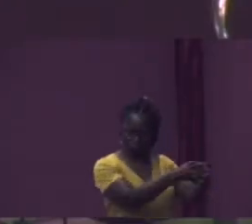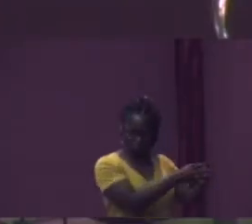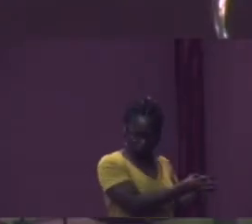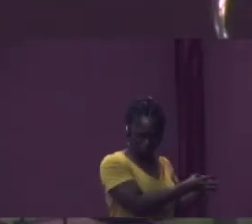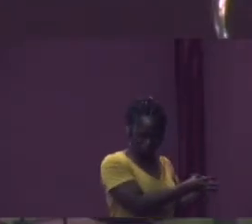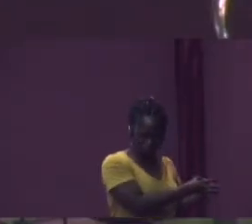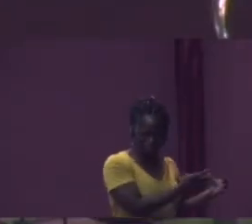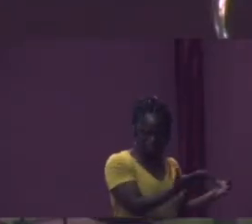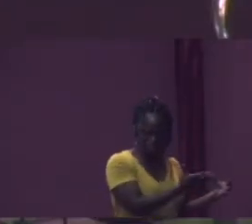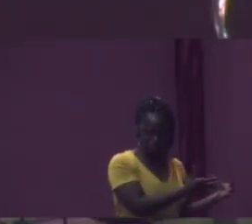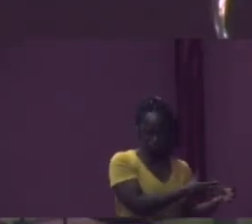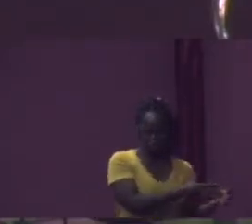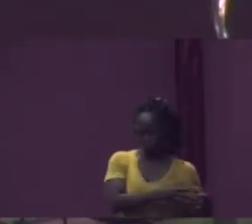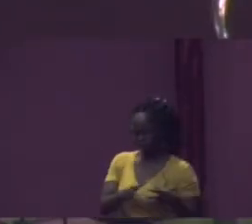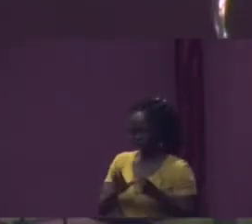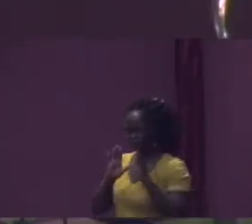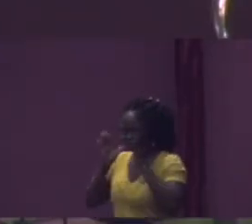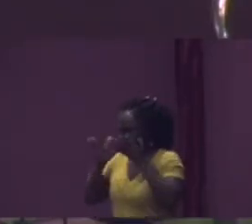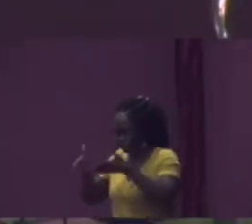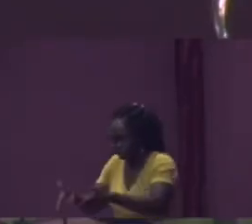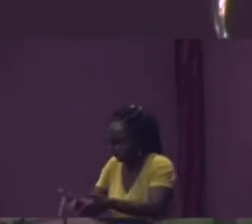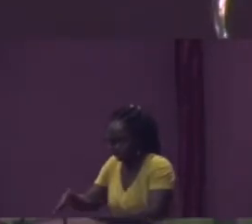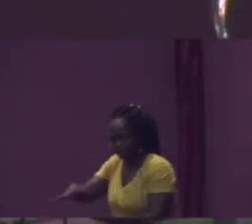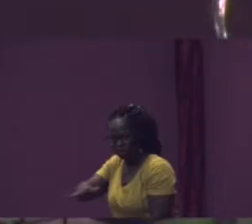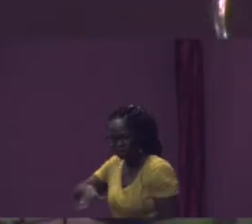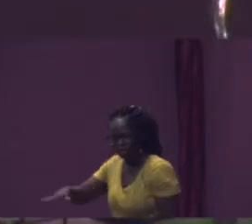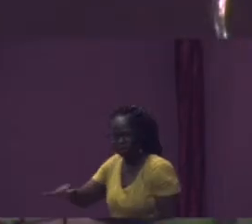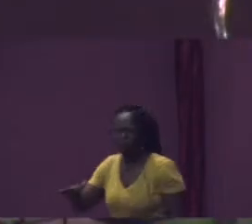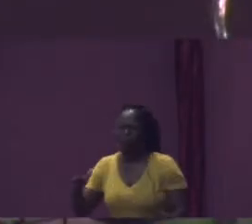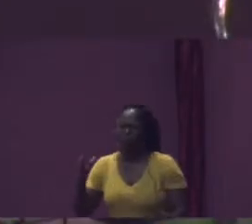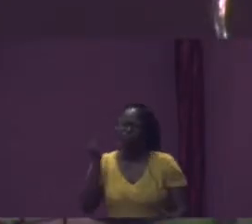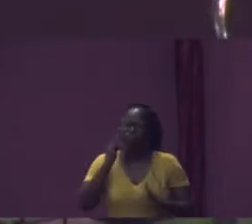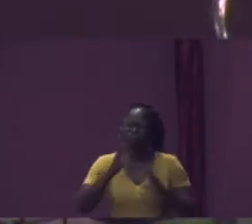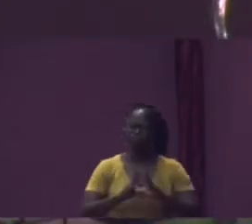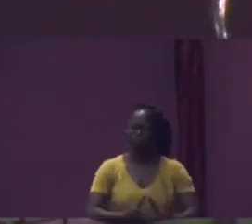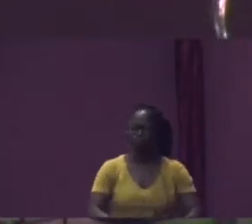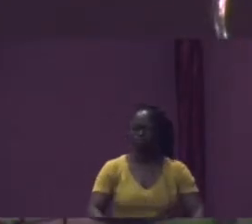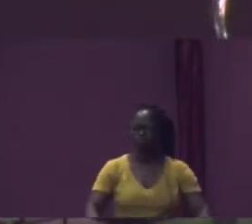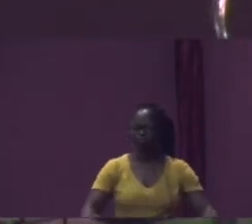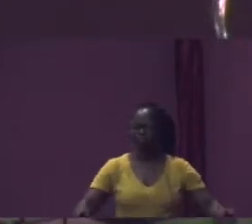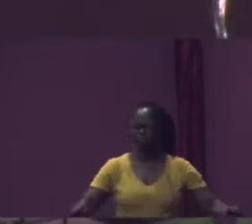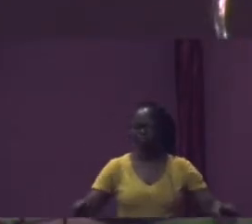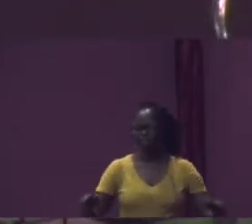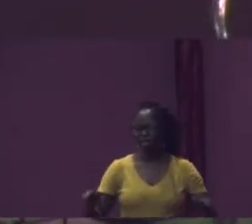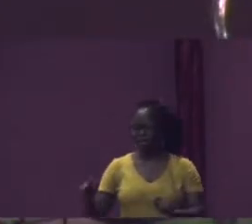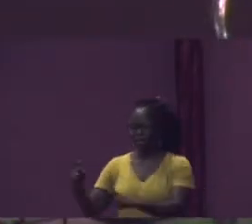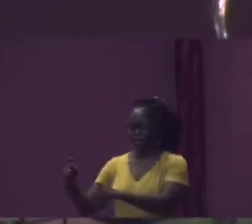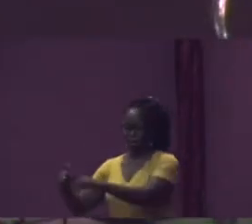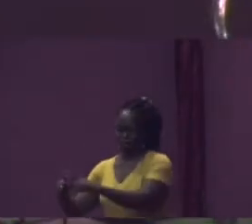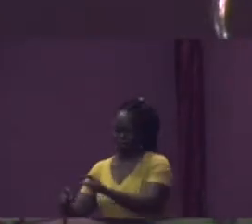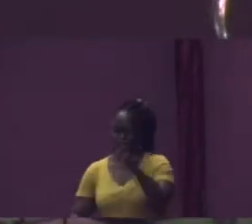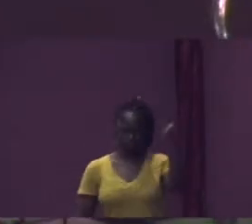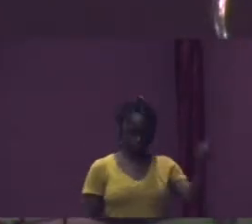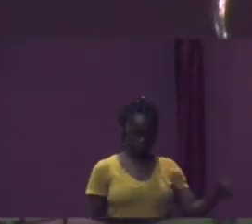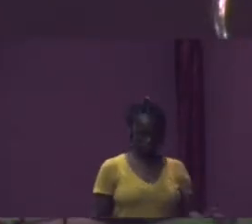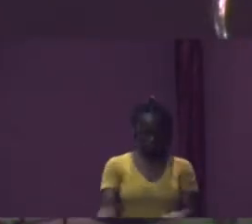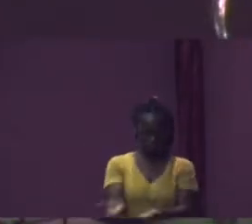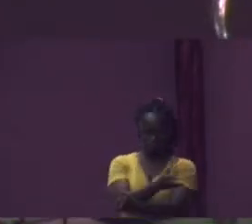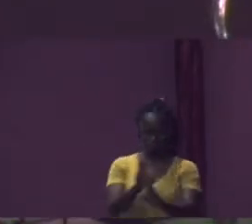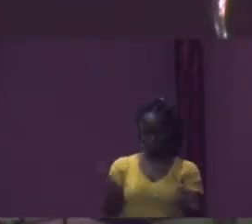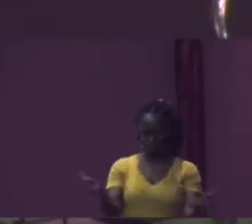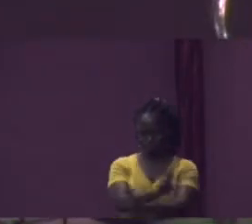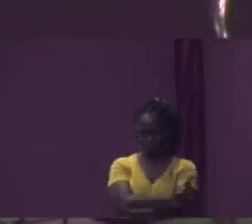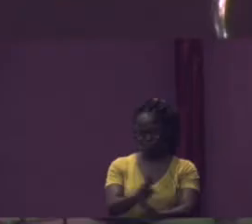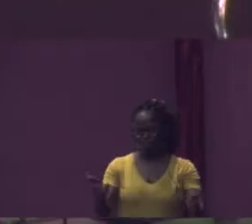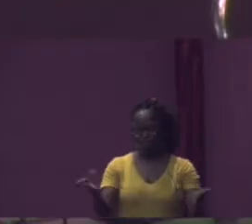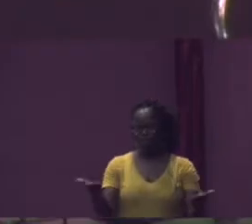of the doctor-patient relationship accompanied the medicalization of childbirth. While most post-industrial culture imbued